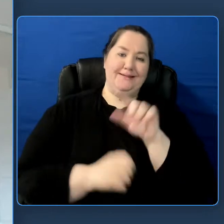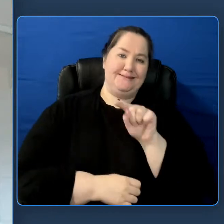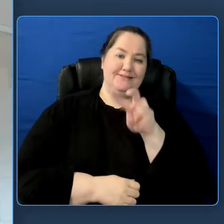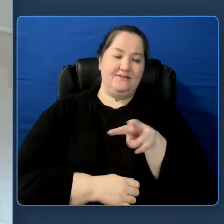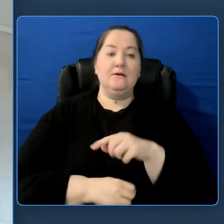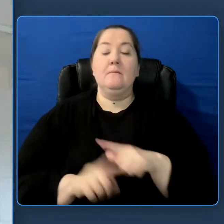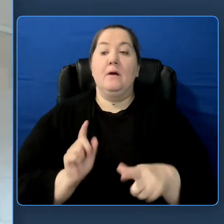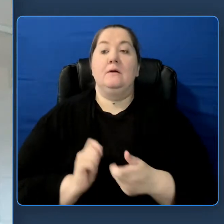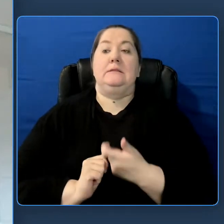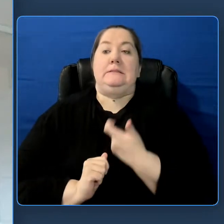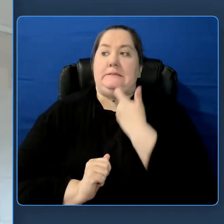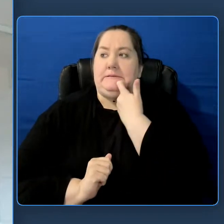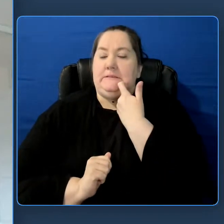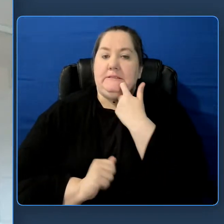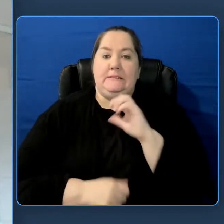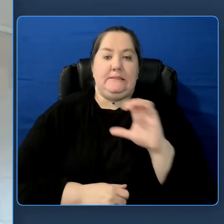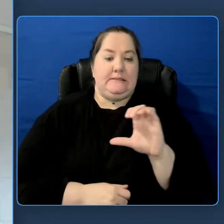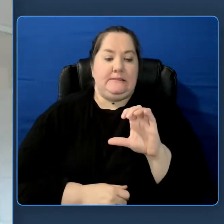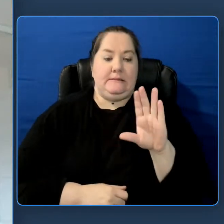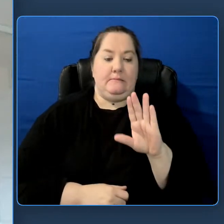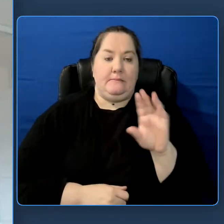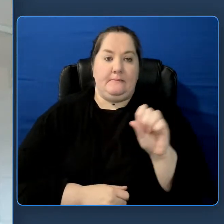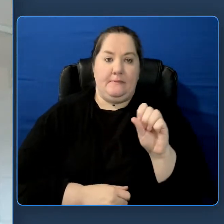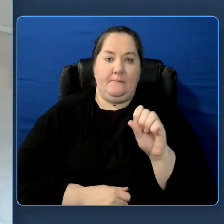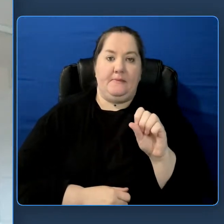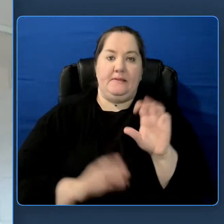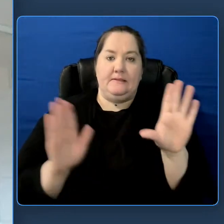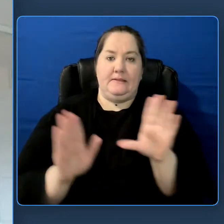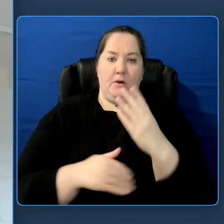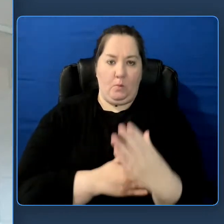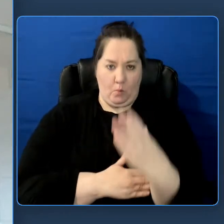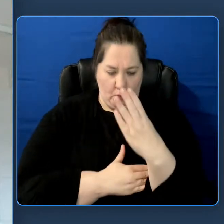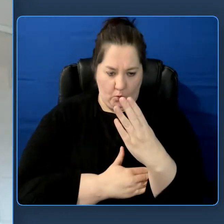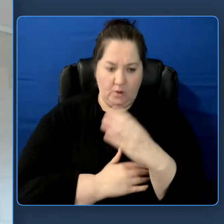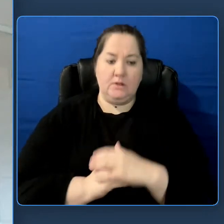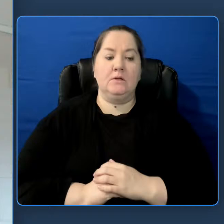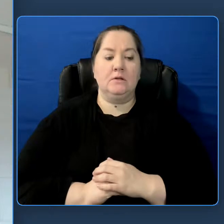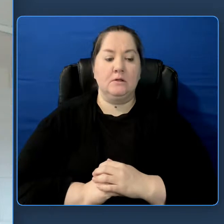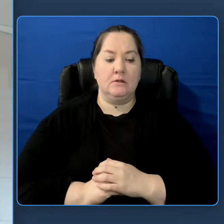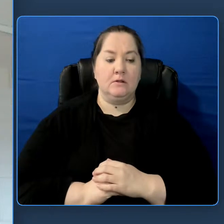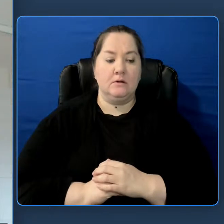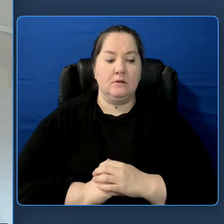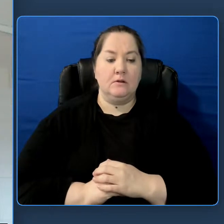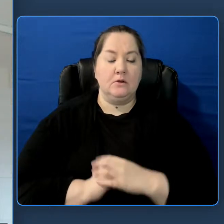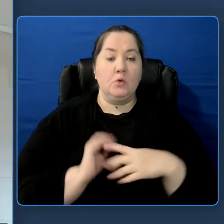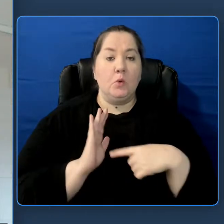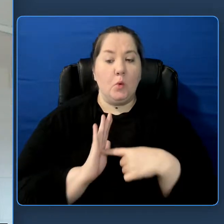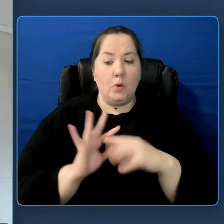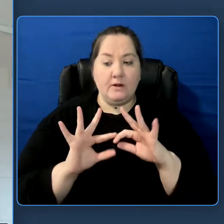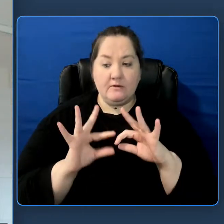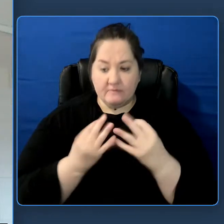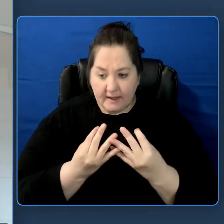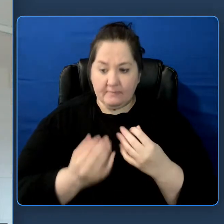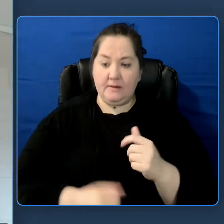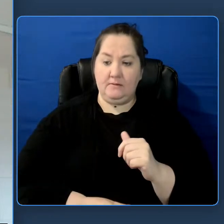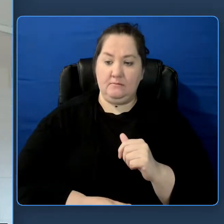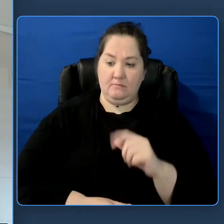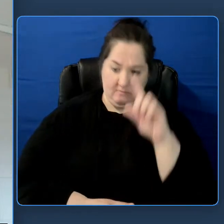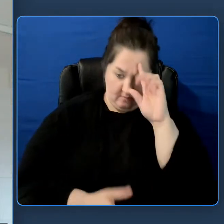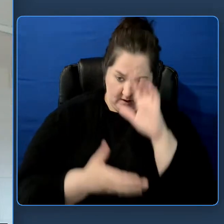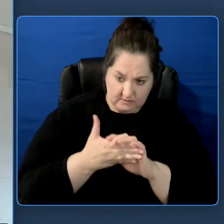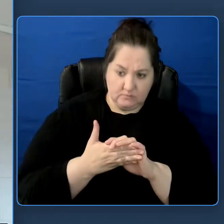biggest one recently was CBS Sunday Morning. They featured a family, my husband and I and